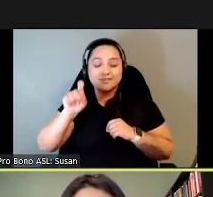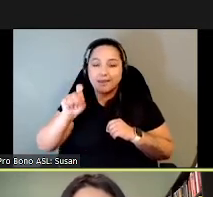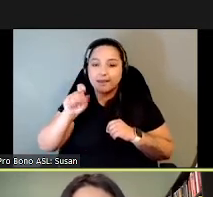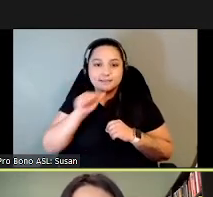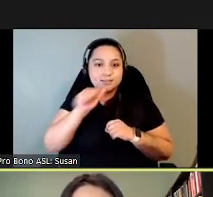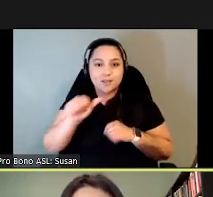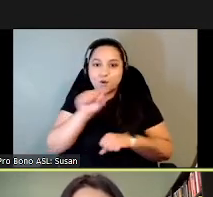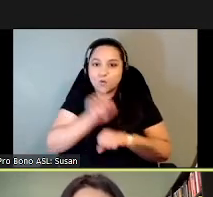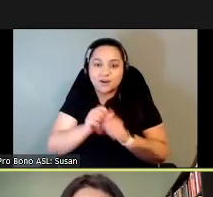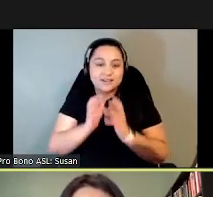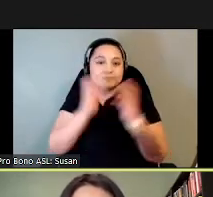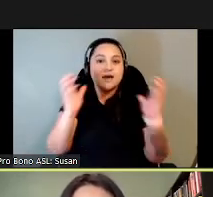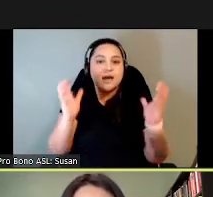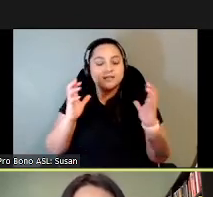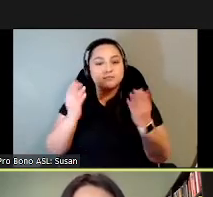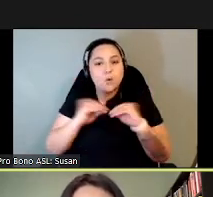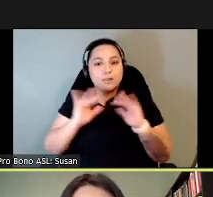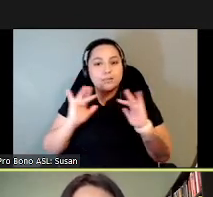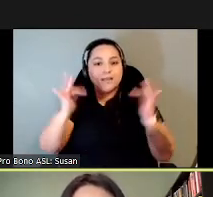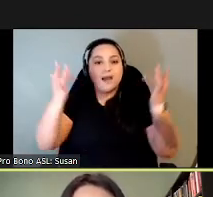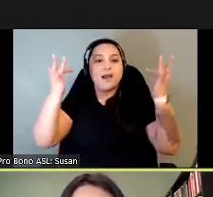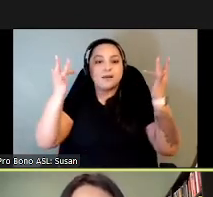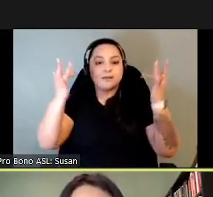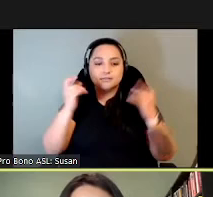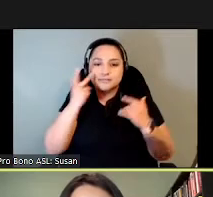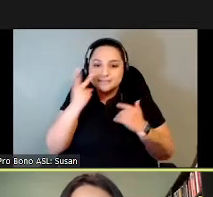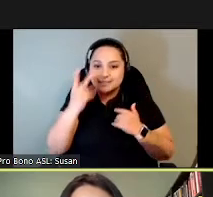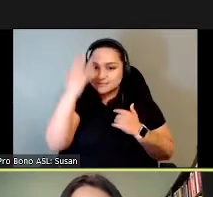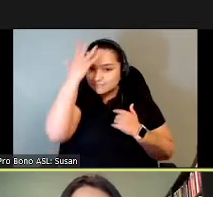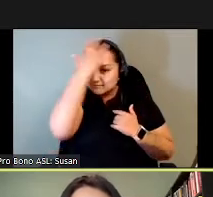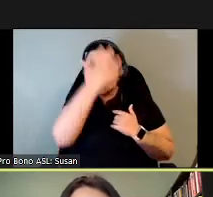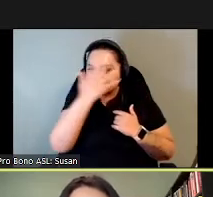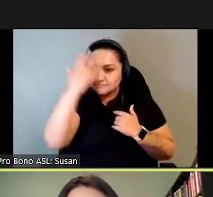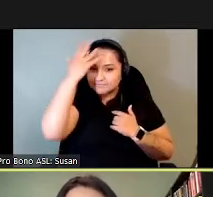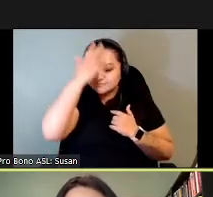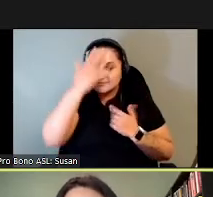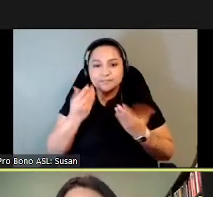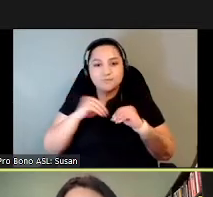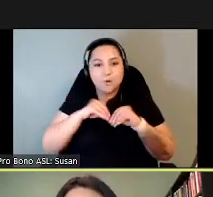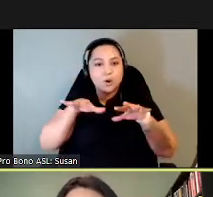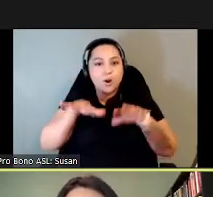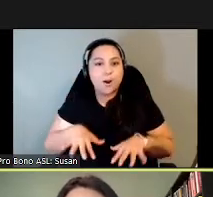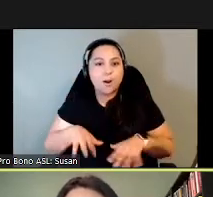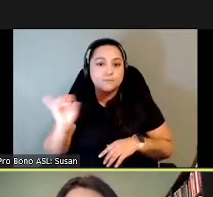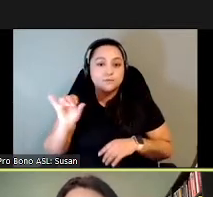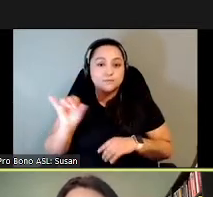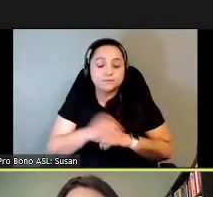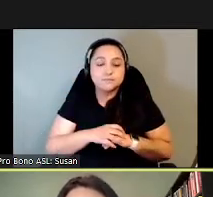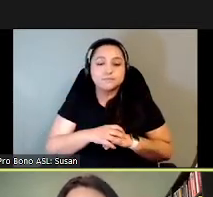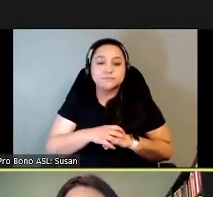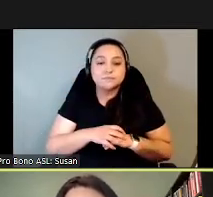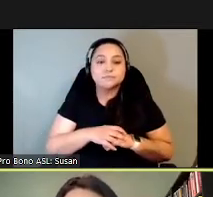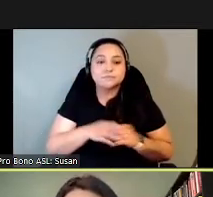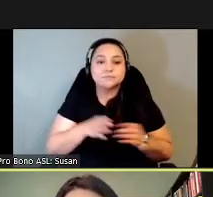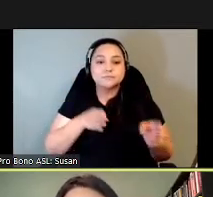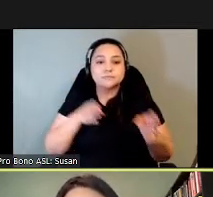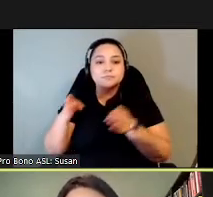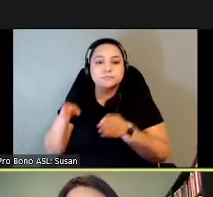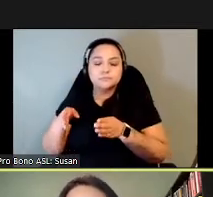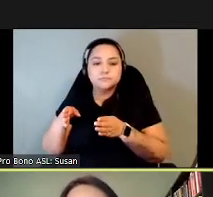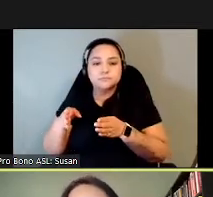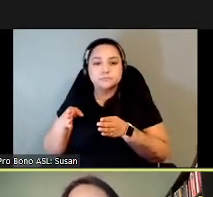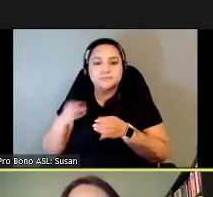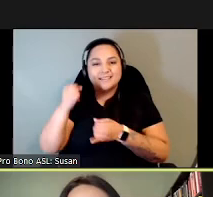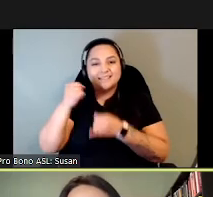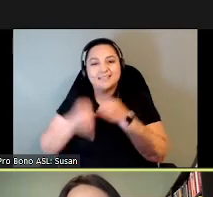lobe is also getting deeper into calm. And this is about an hour or